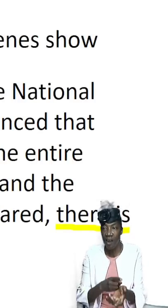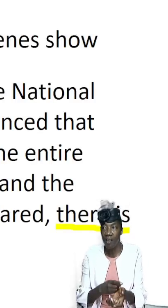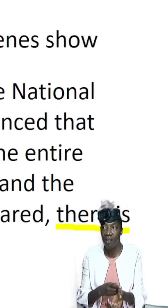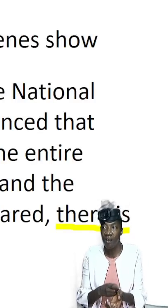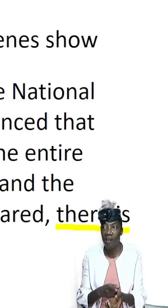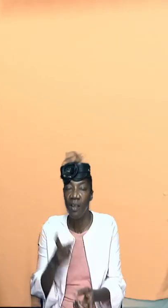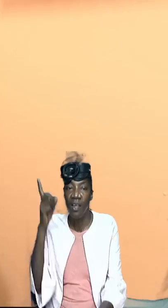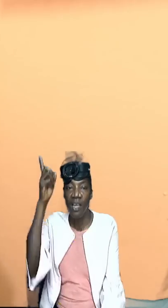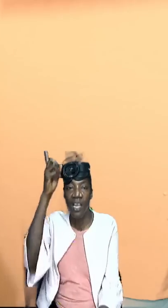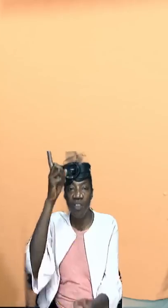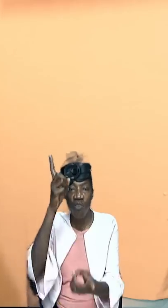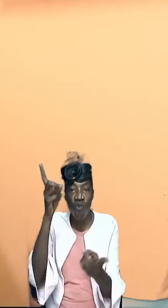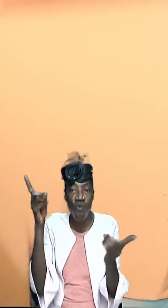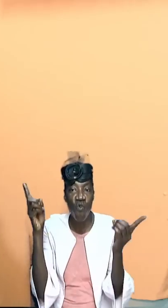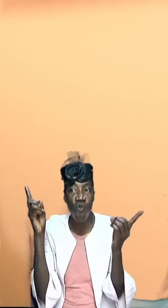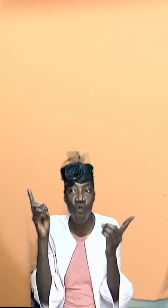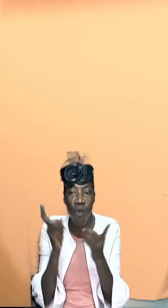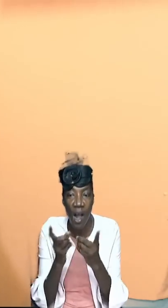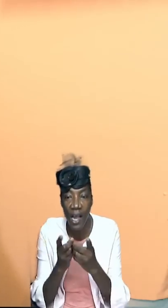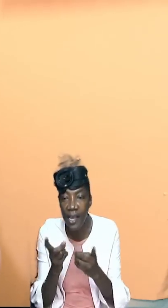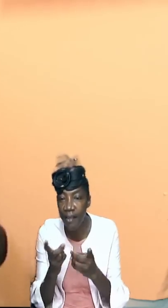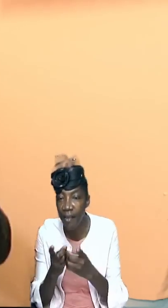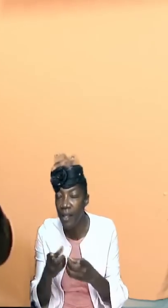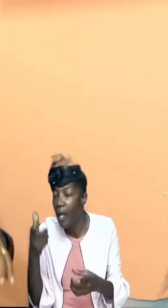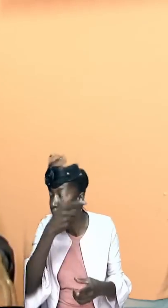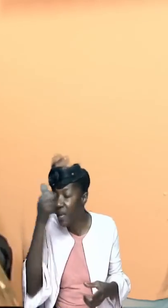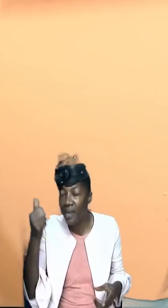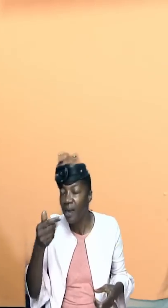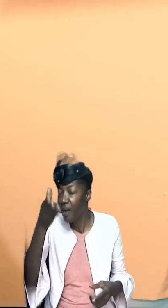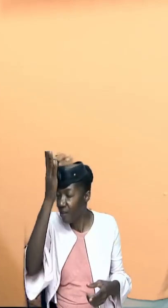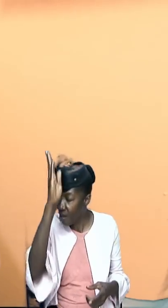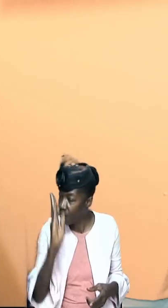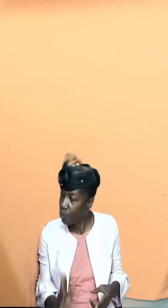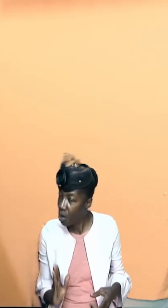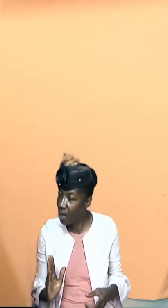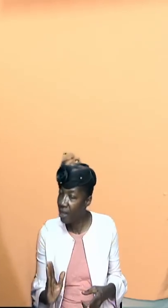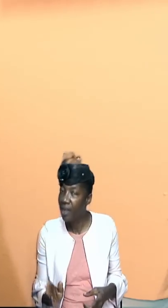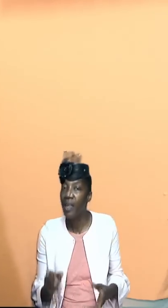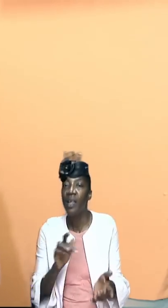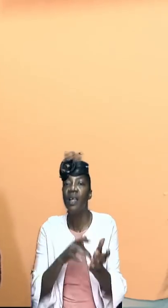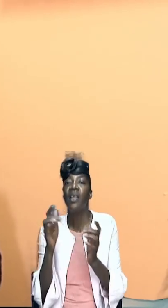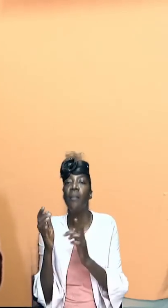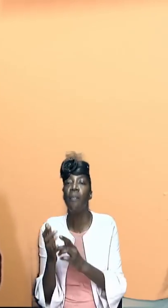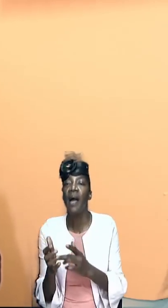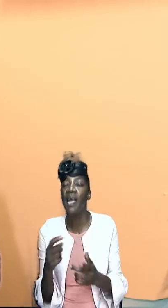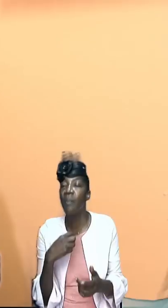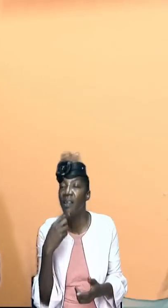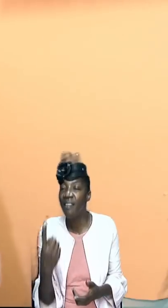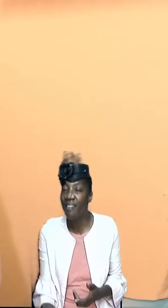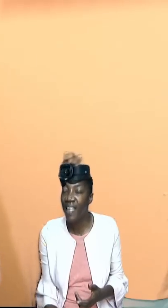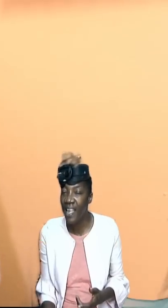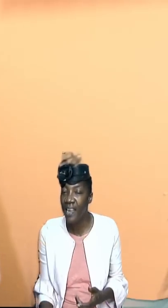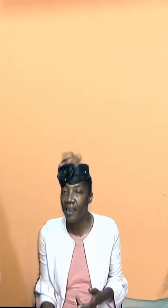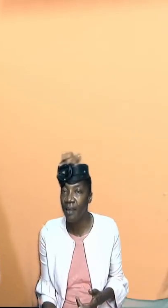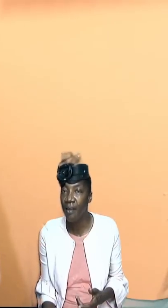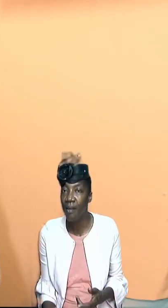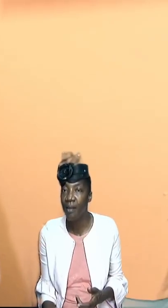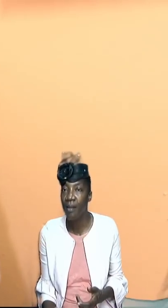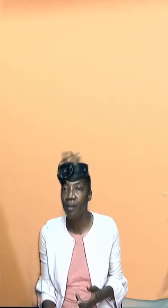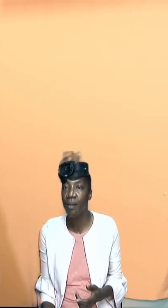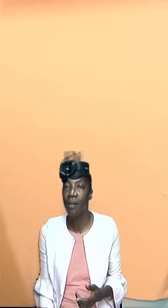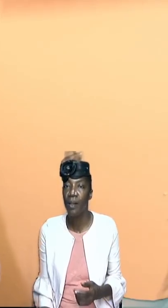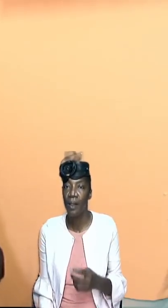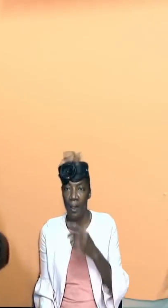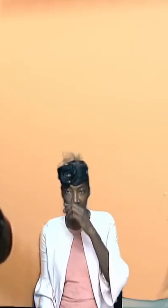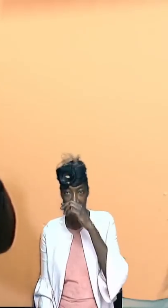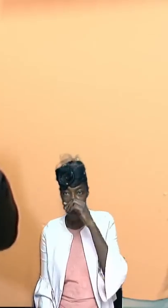because of what the Bible said. I come back to that point that